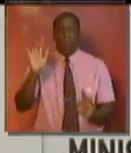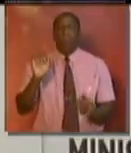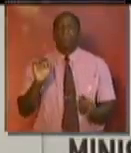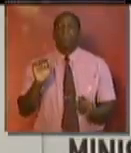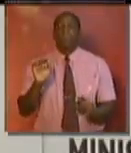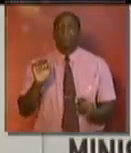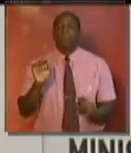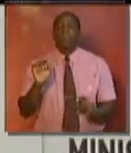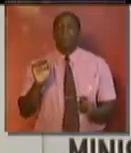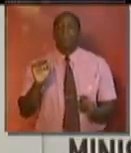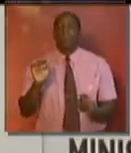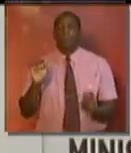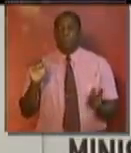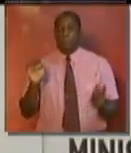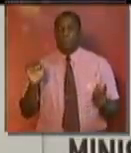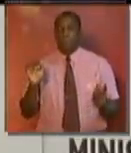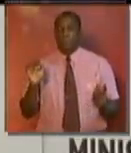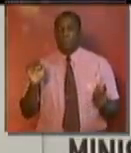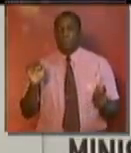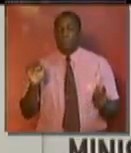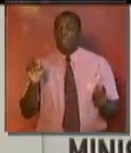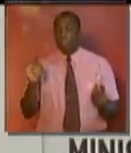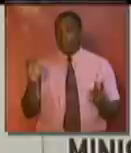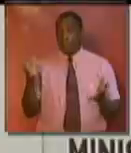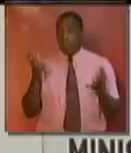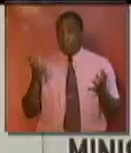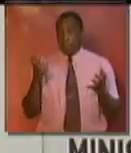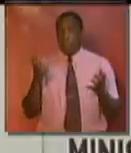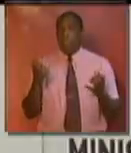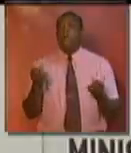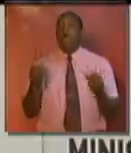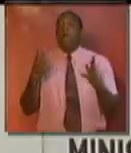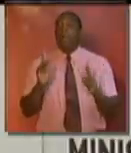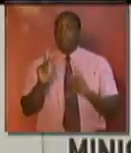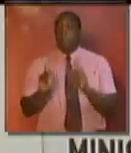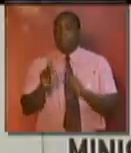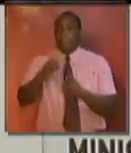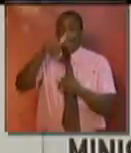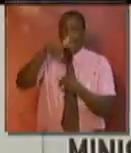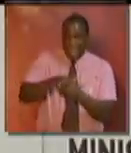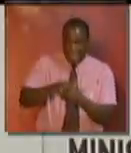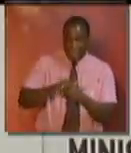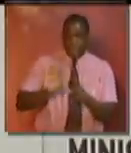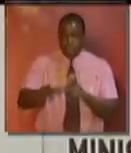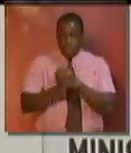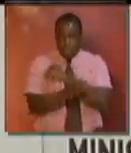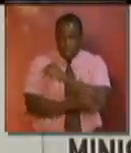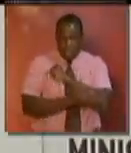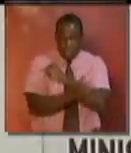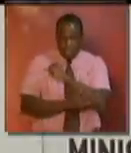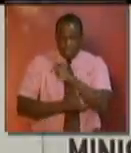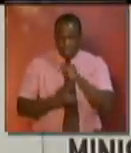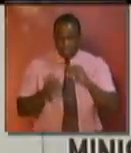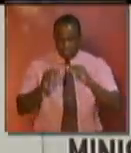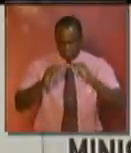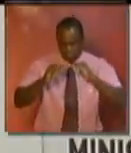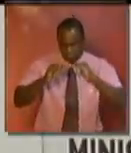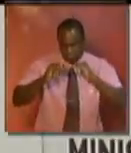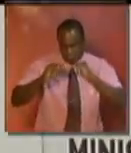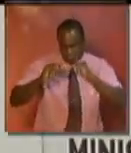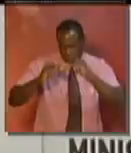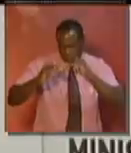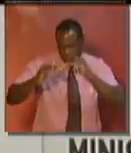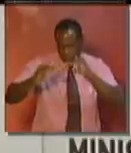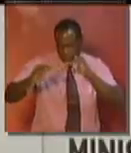a static population of your local population, the number that you should be every couple should